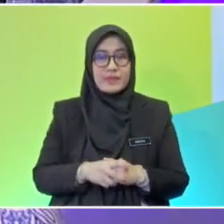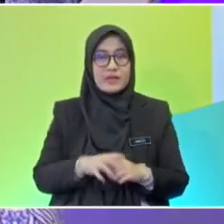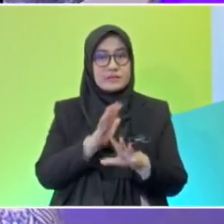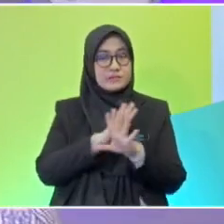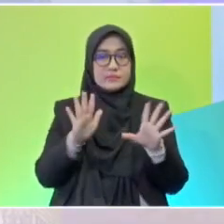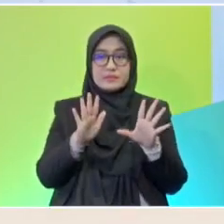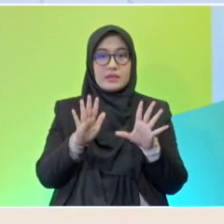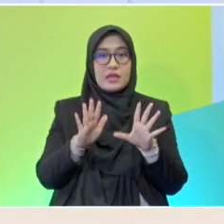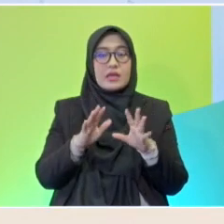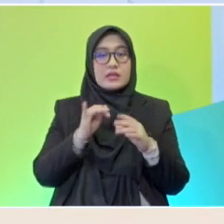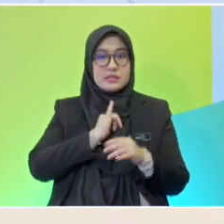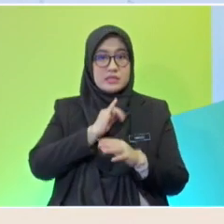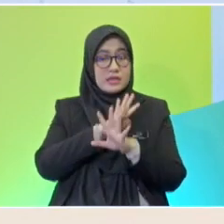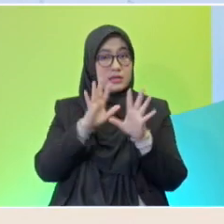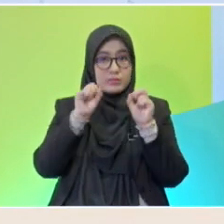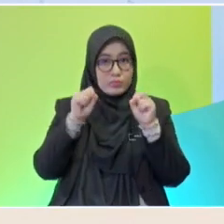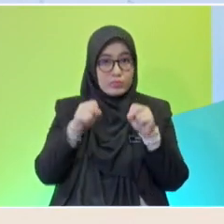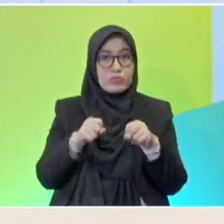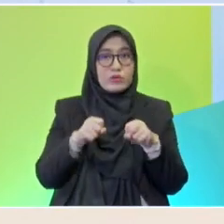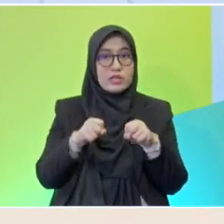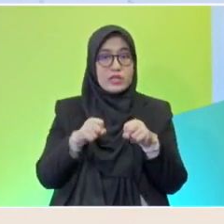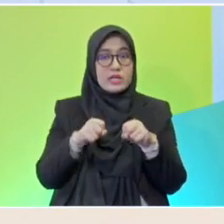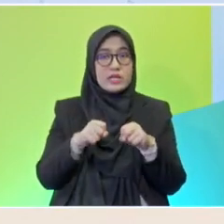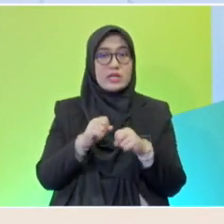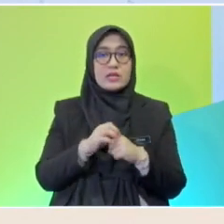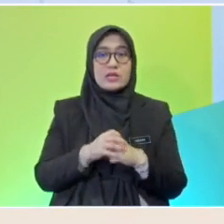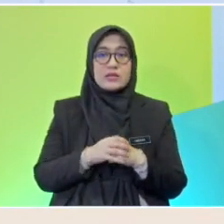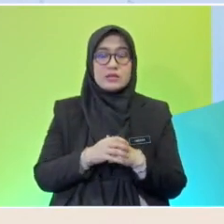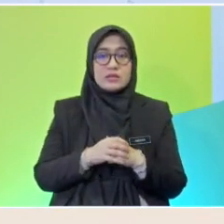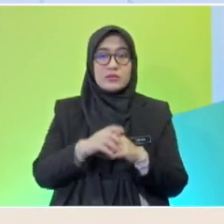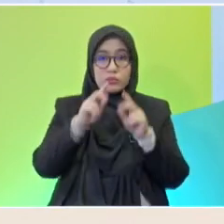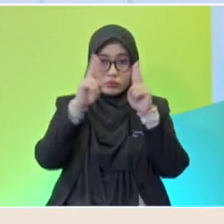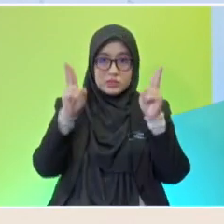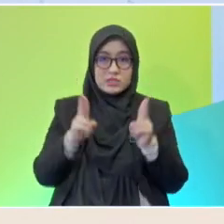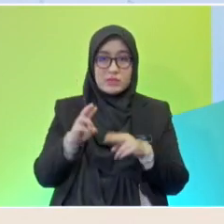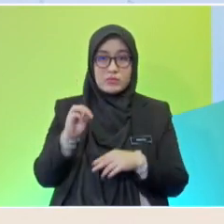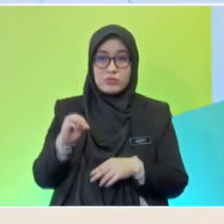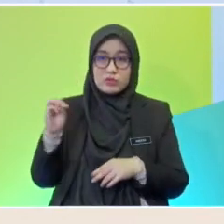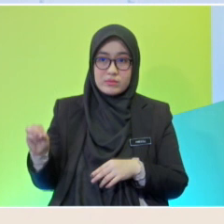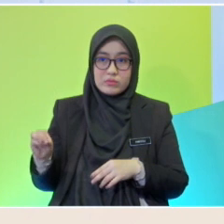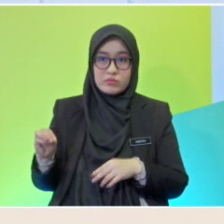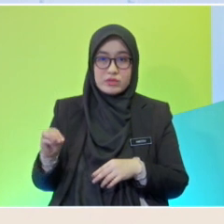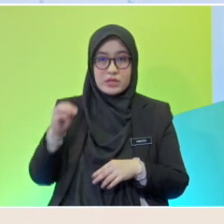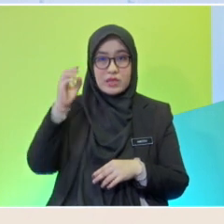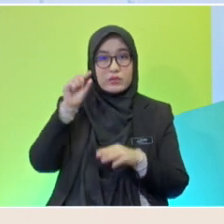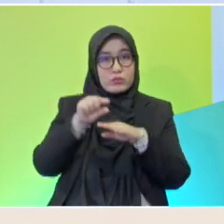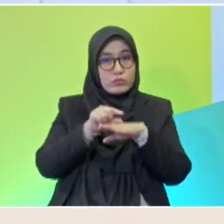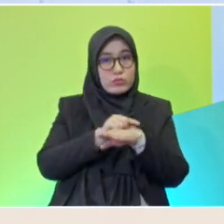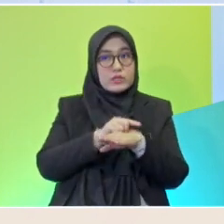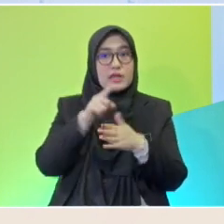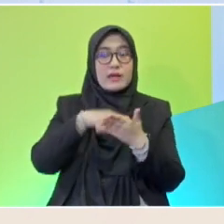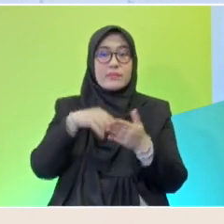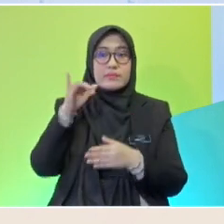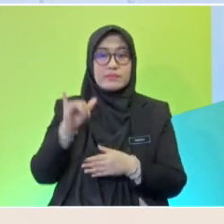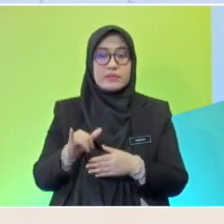test pupils based on language content, because they would be able to answer even without listening to the audio